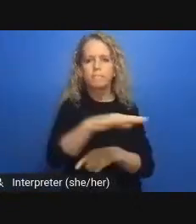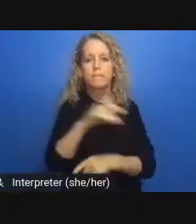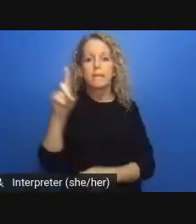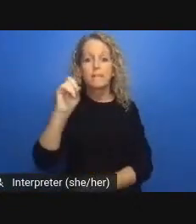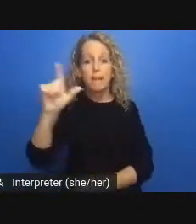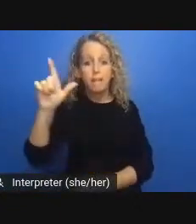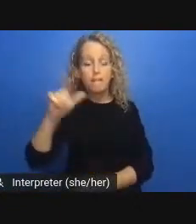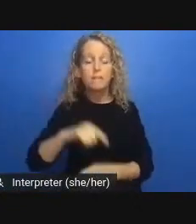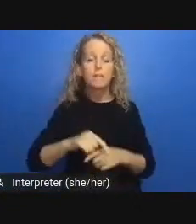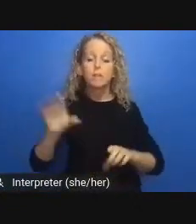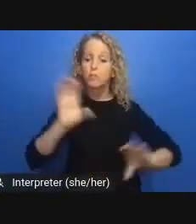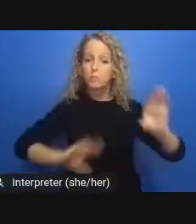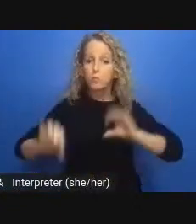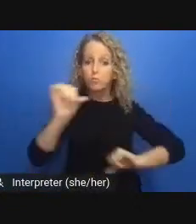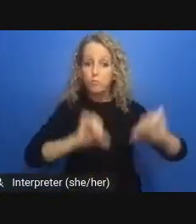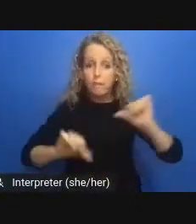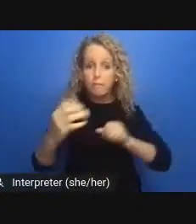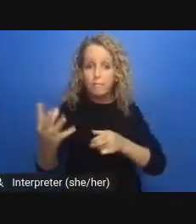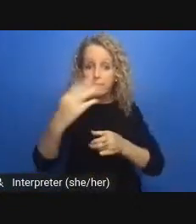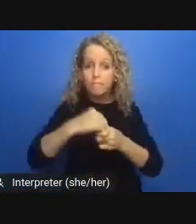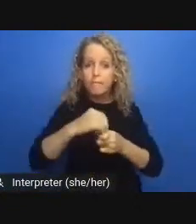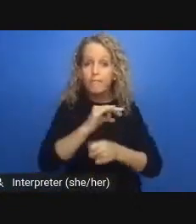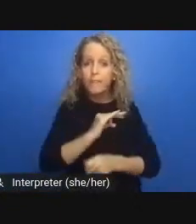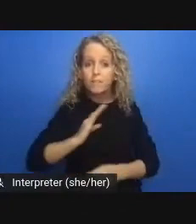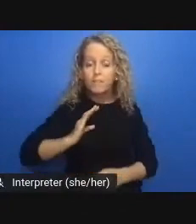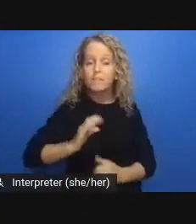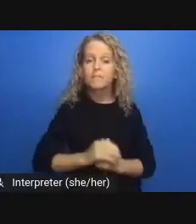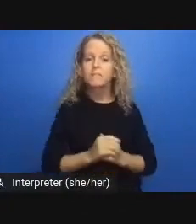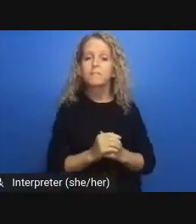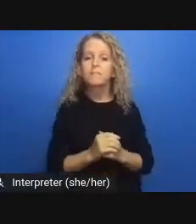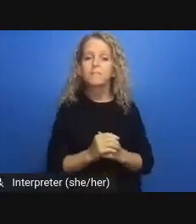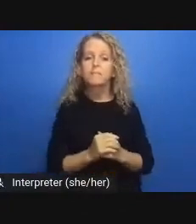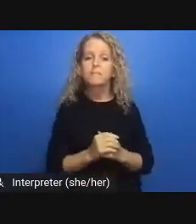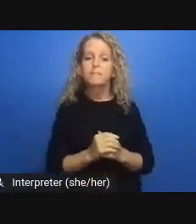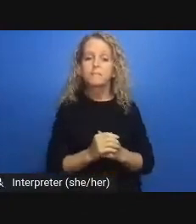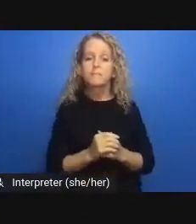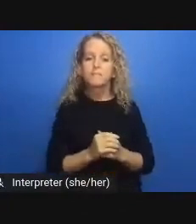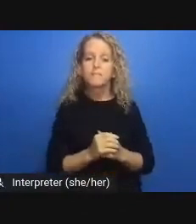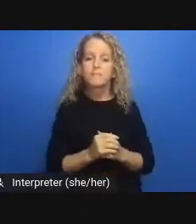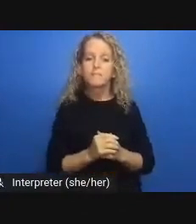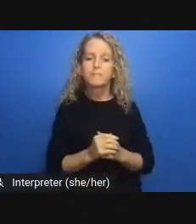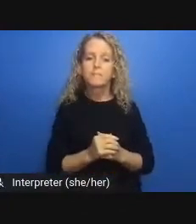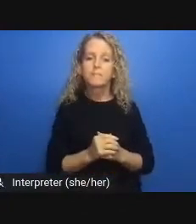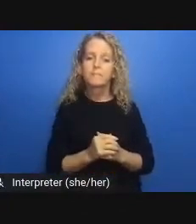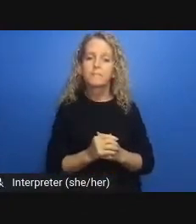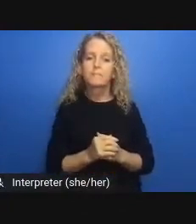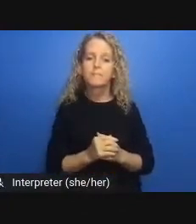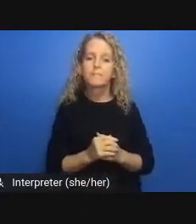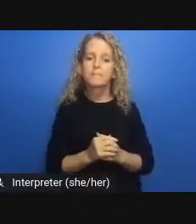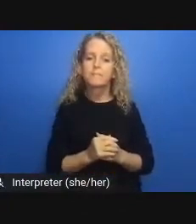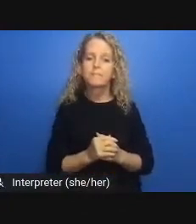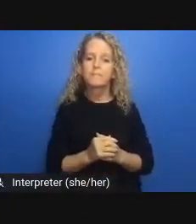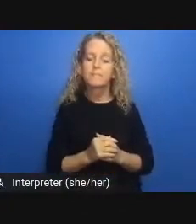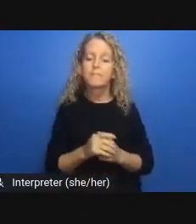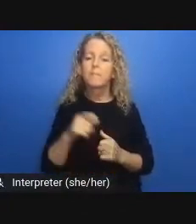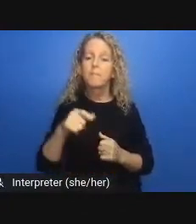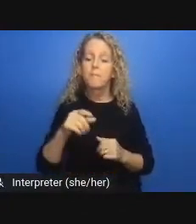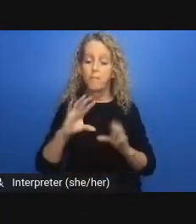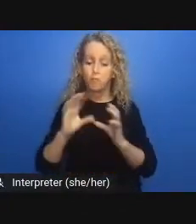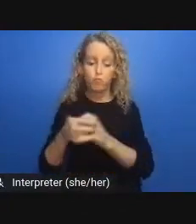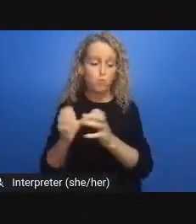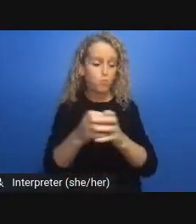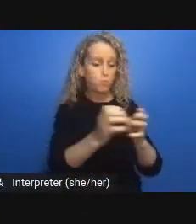of Computer Science. But it's one of the things that we've done in terms of constructing the groups